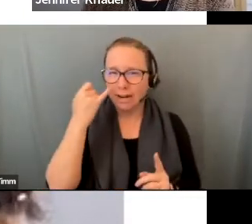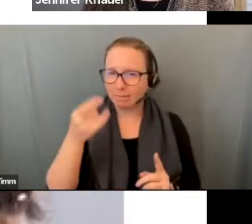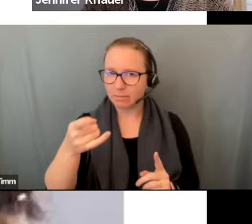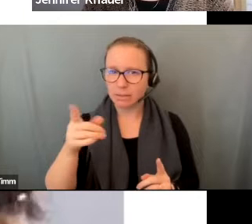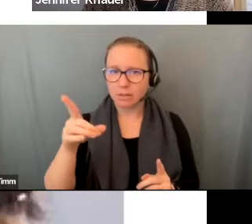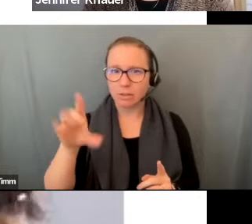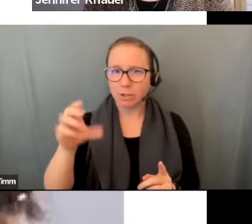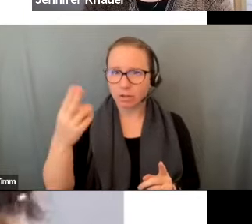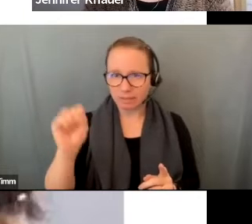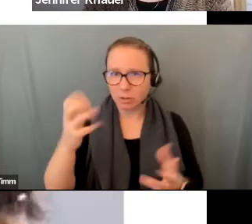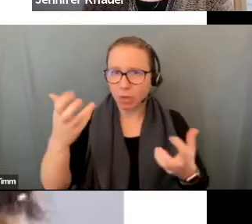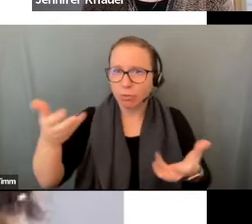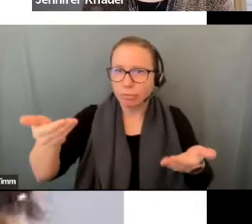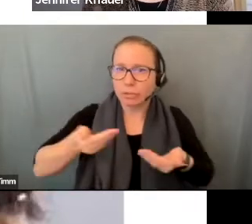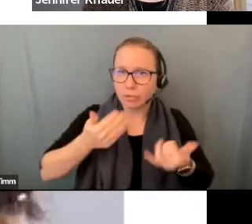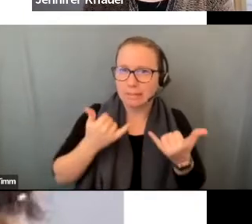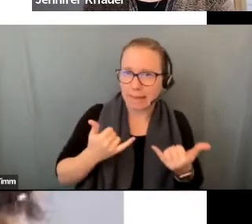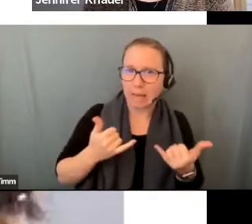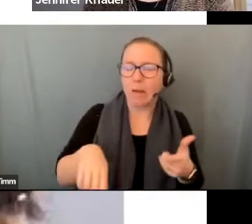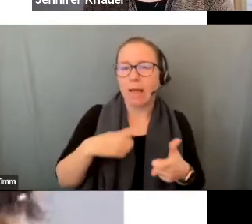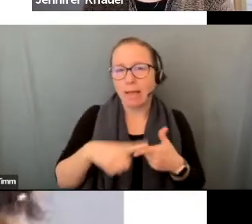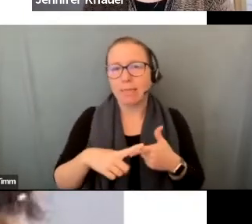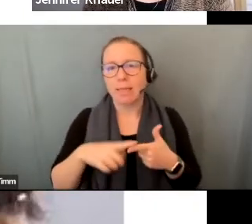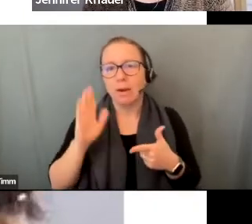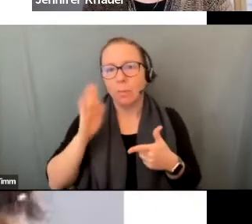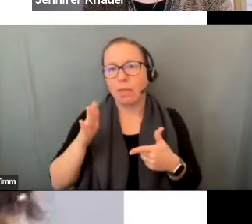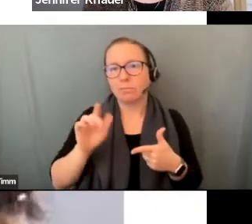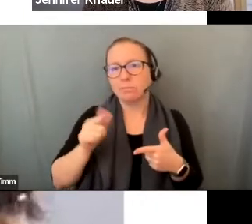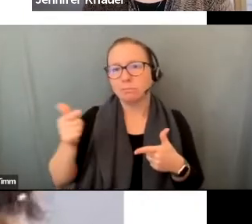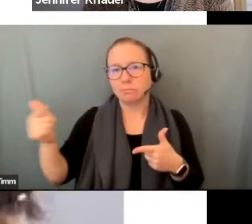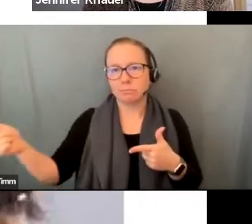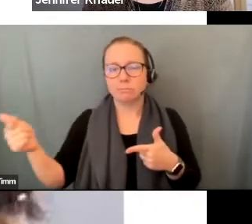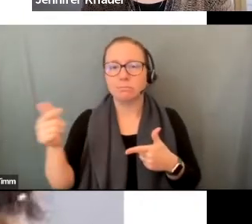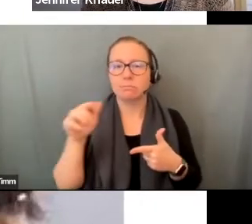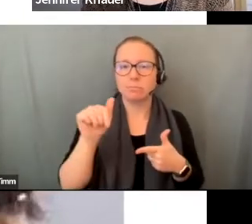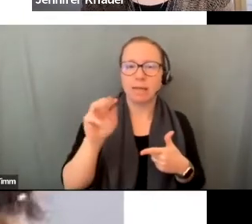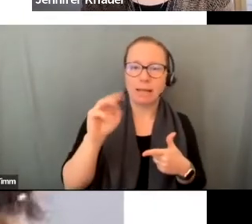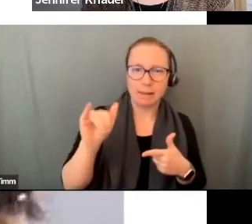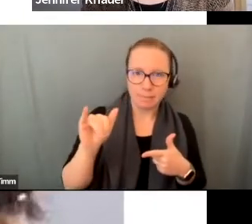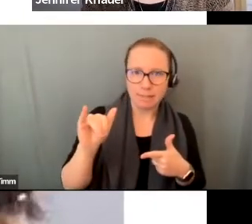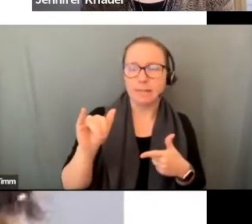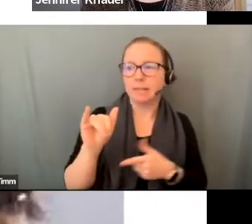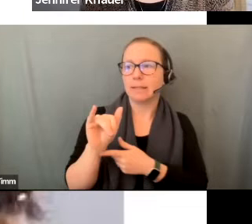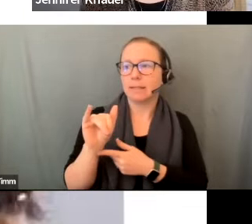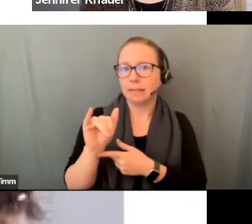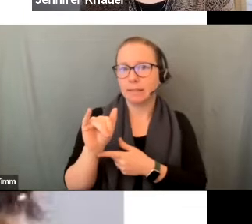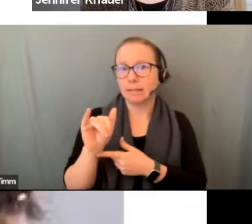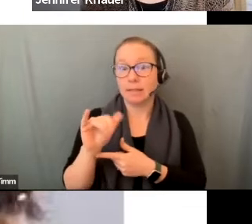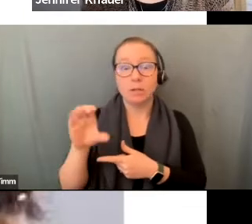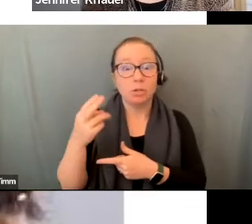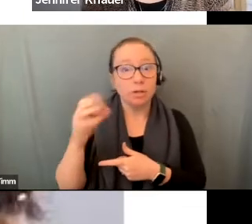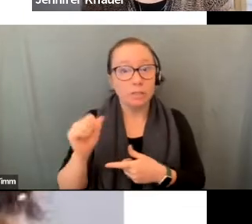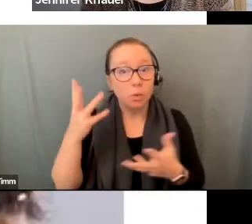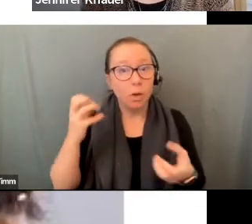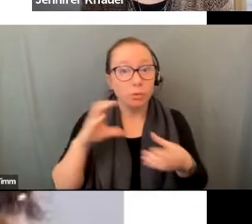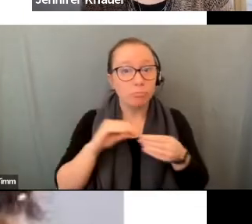them now in person, and then we'll cue you. So it'll be Belinda and then Amy Johnson will be the first and second. Chris, do you want to talk a little